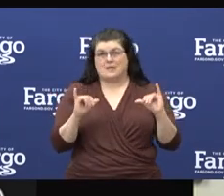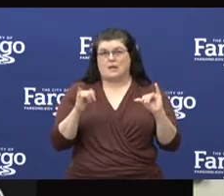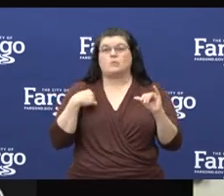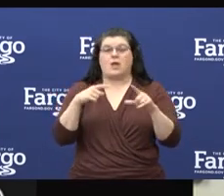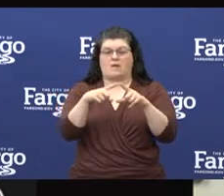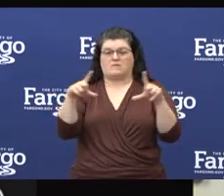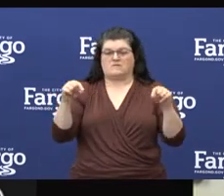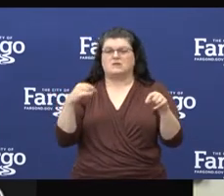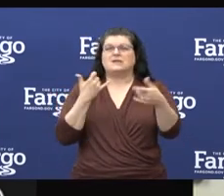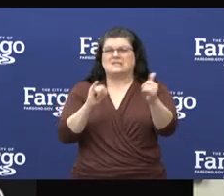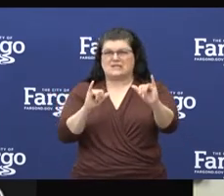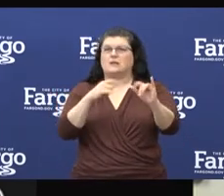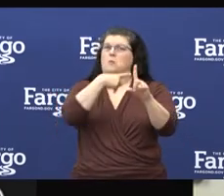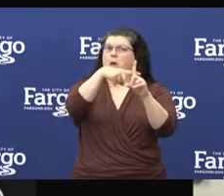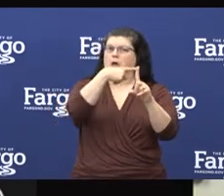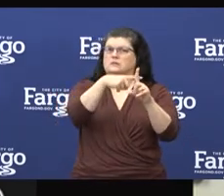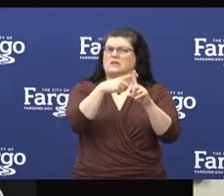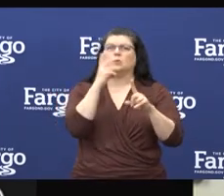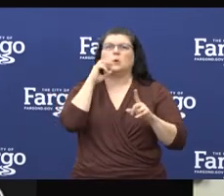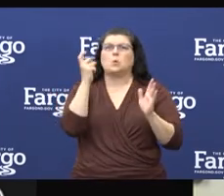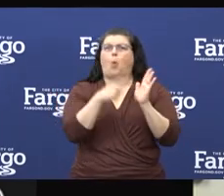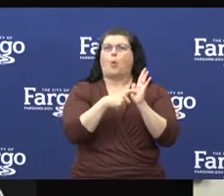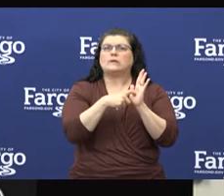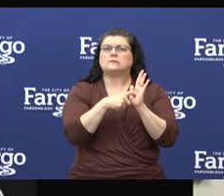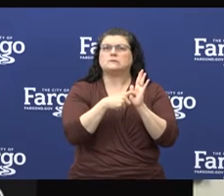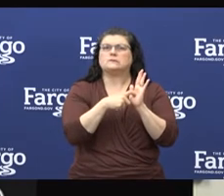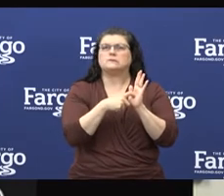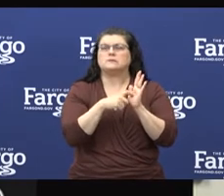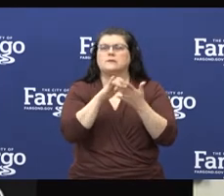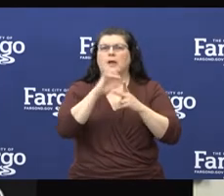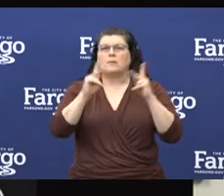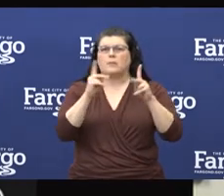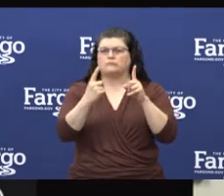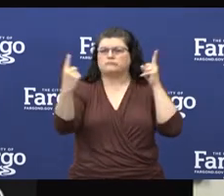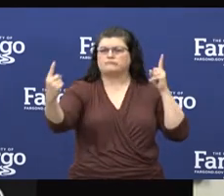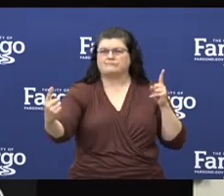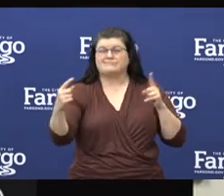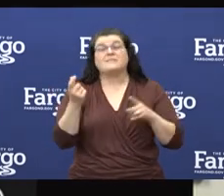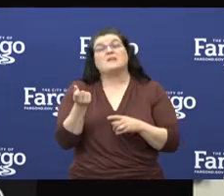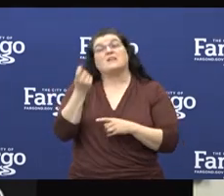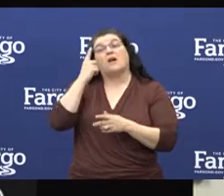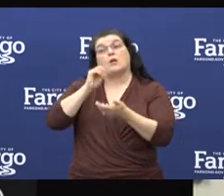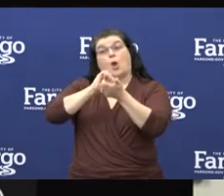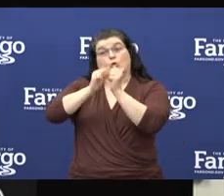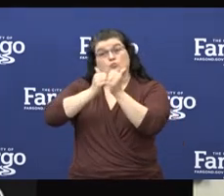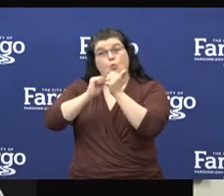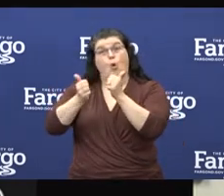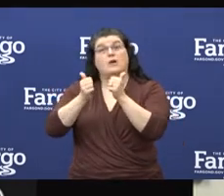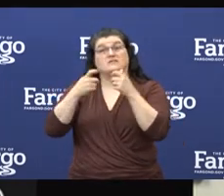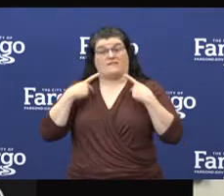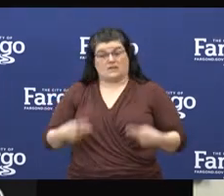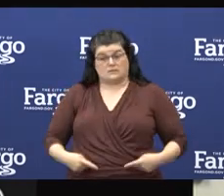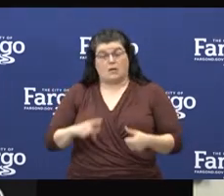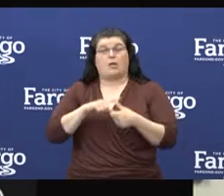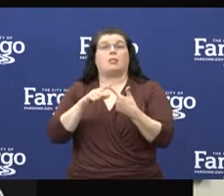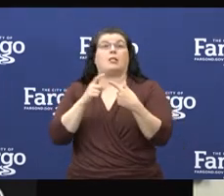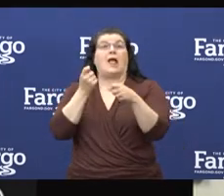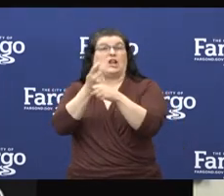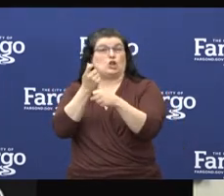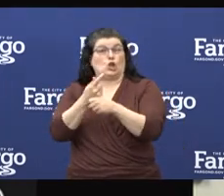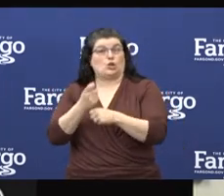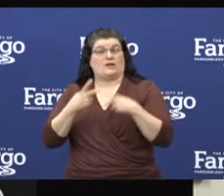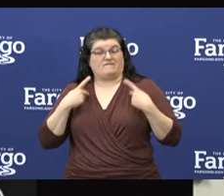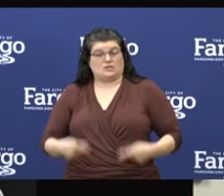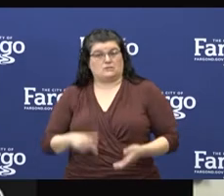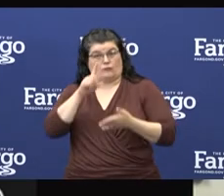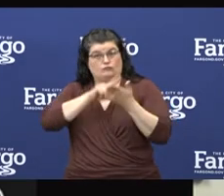markers are having a very positive impact in our clinics. With sports and annual school physicals coming up, I suggest everyone get their